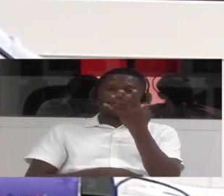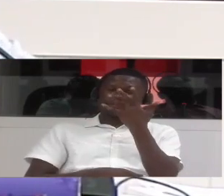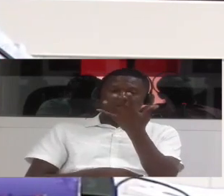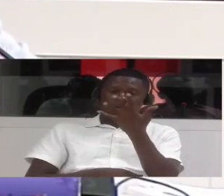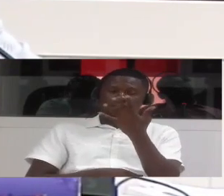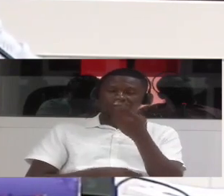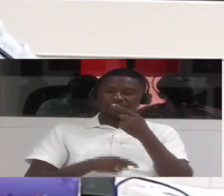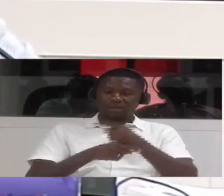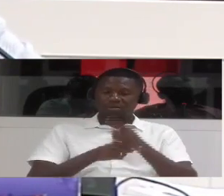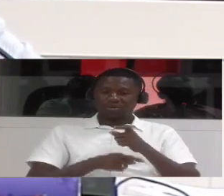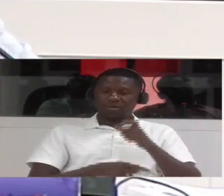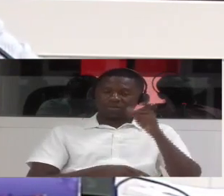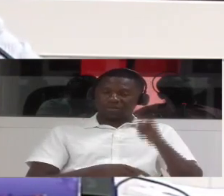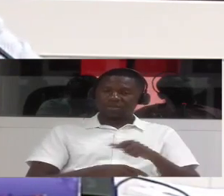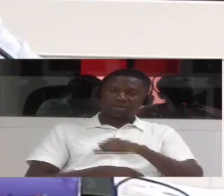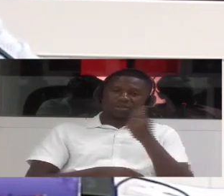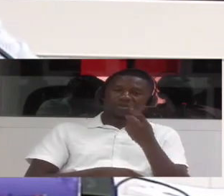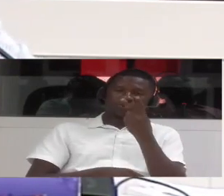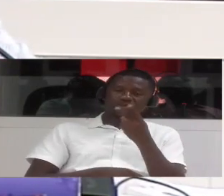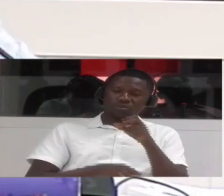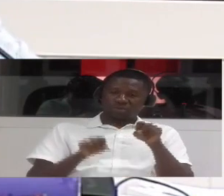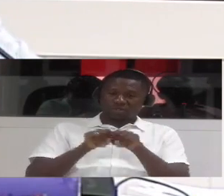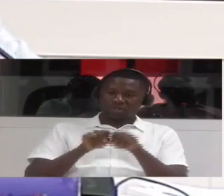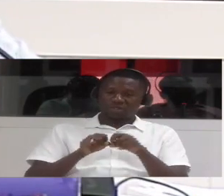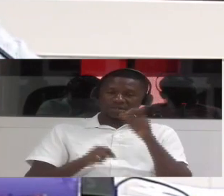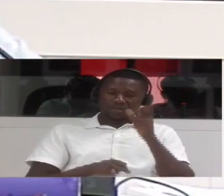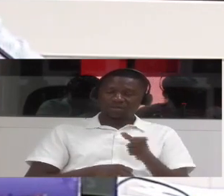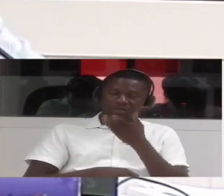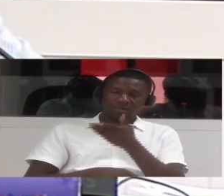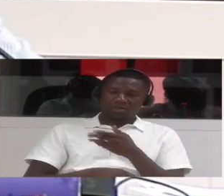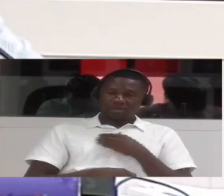who were there. So they arrested them and they released them.